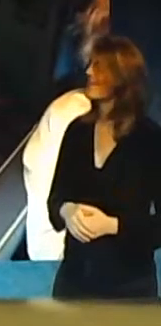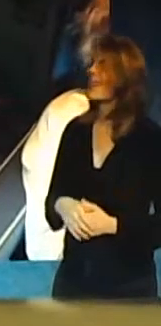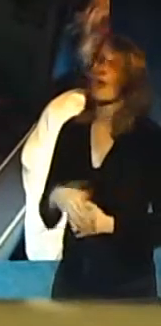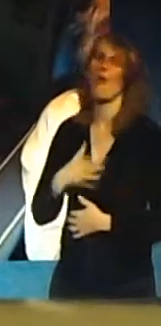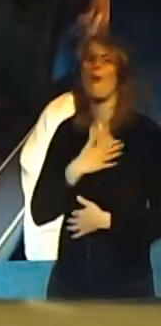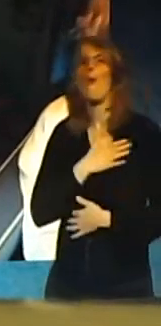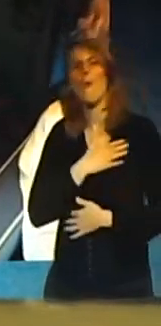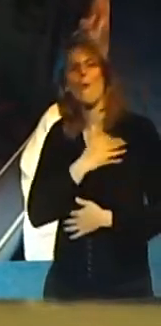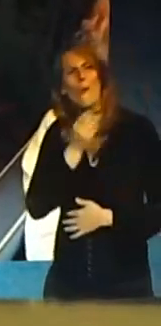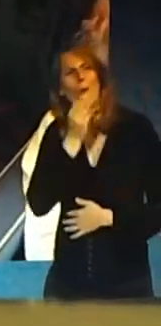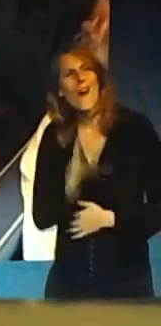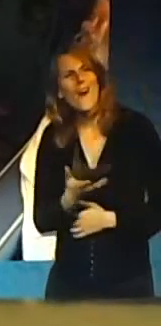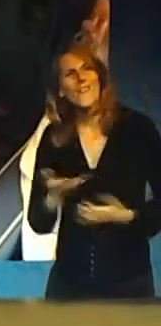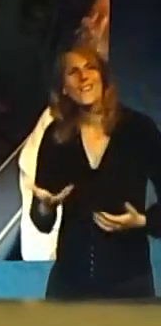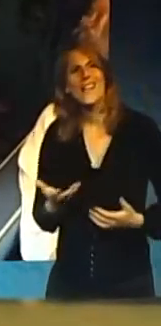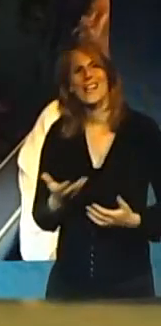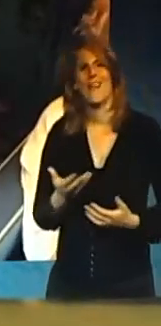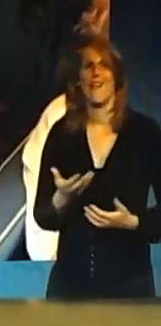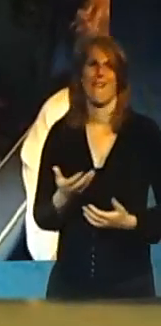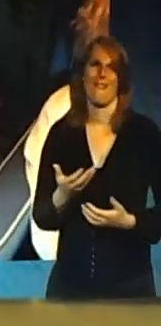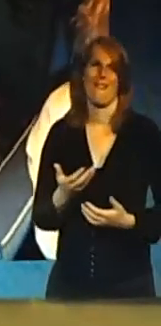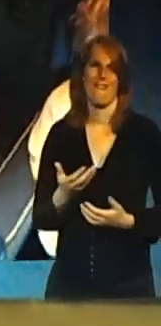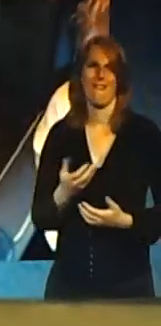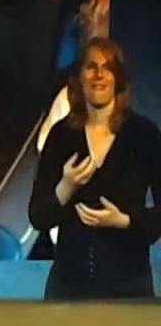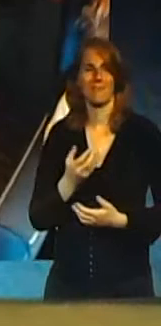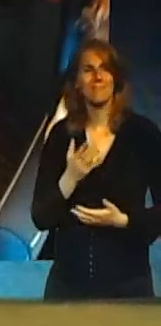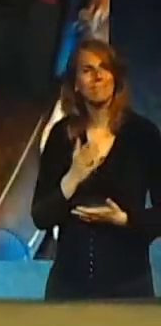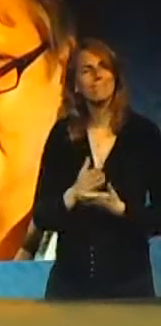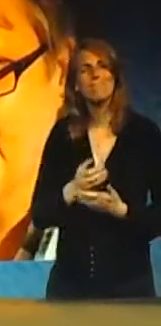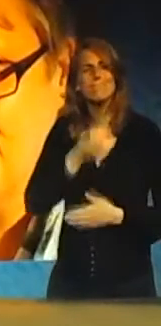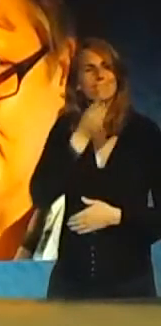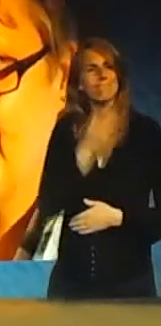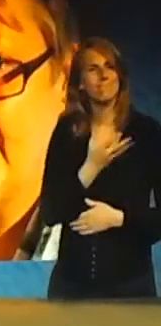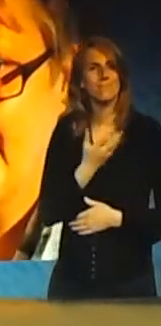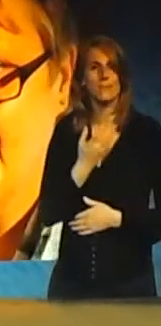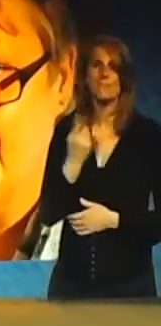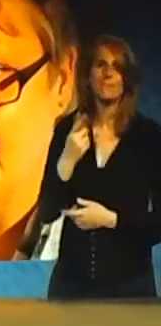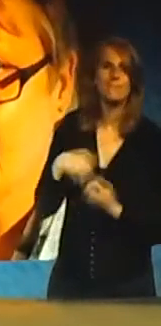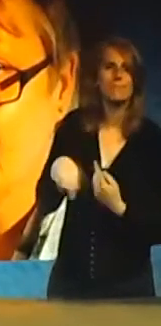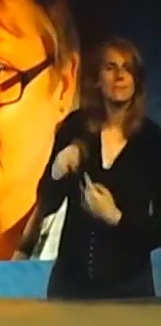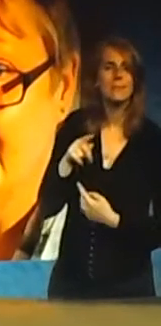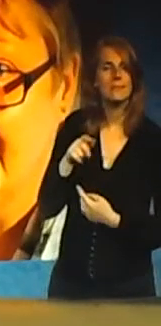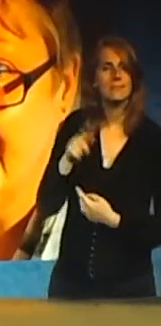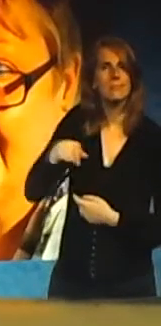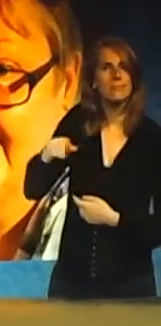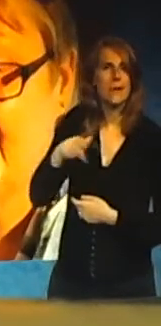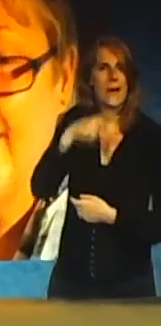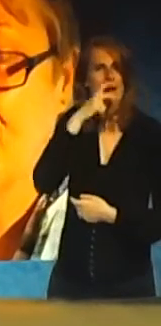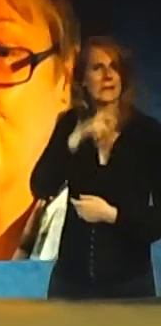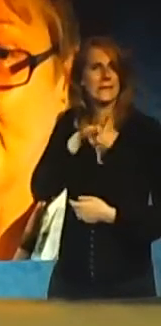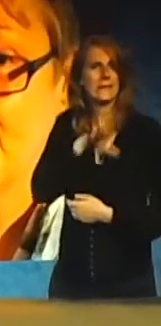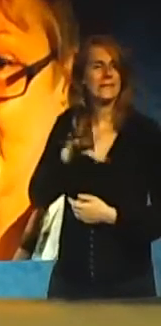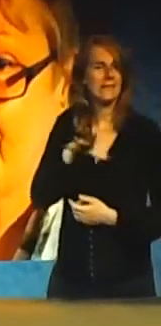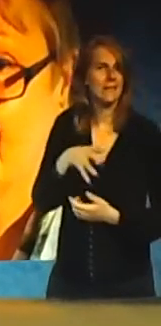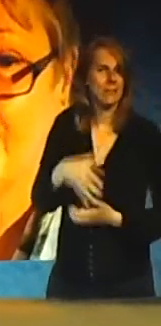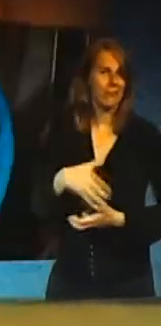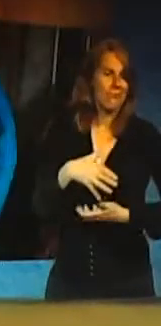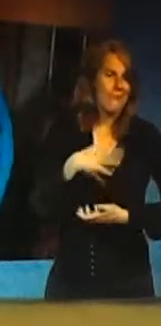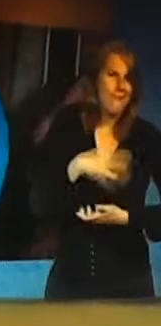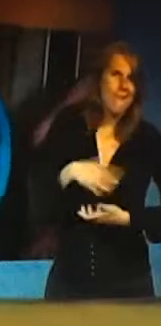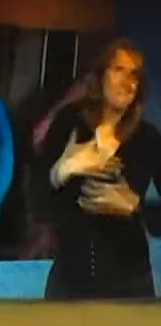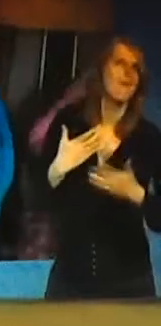Oh, you are lovely, aren't you? How wonderful to be in your 80s and still have new